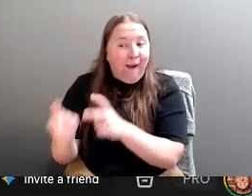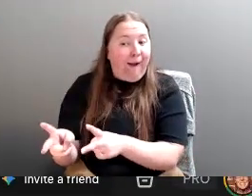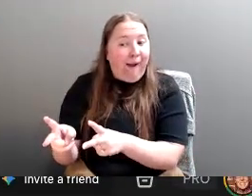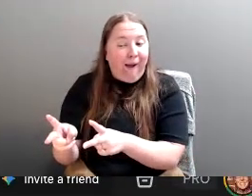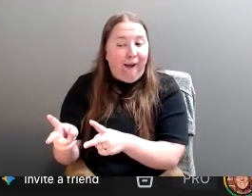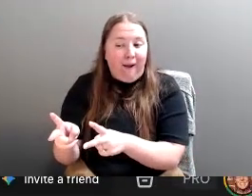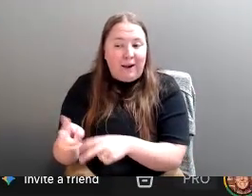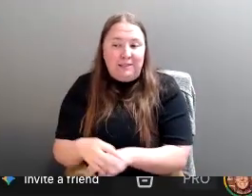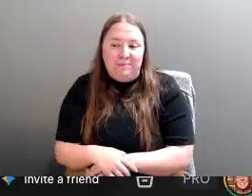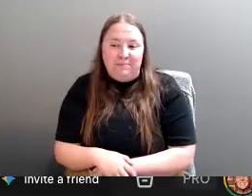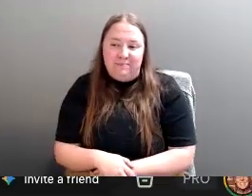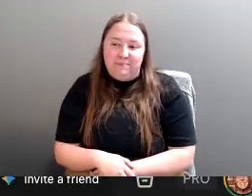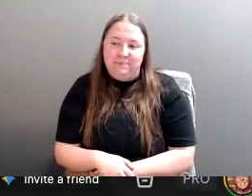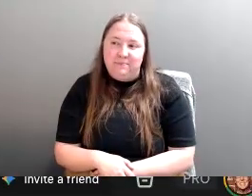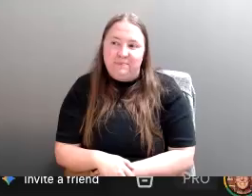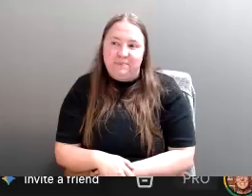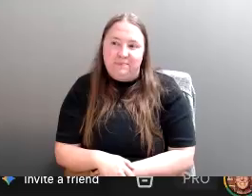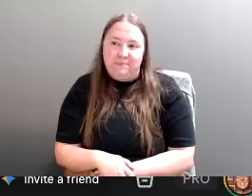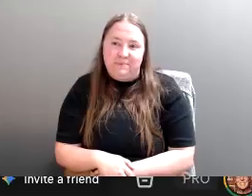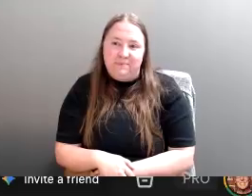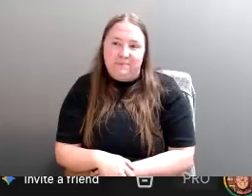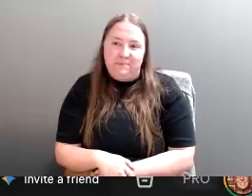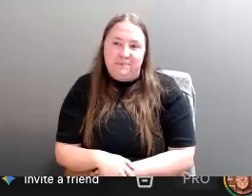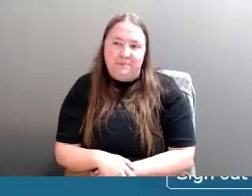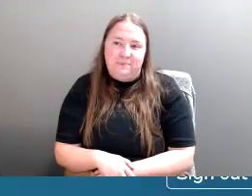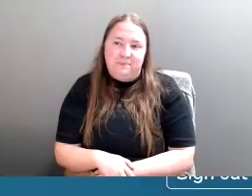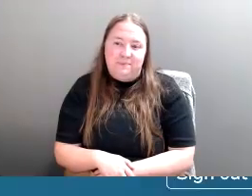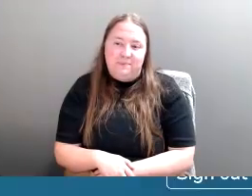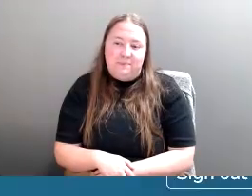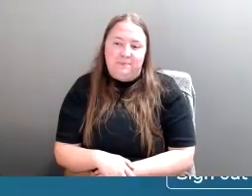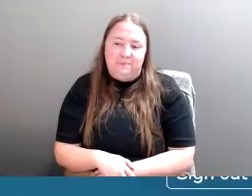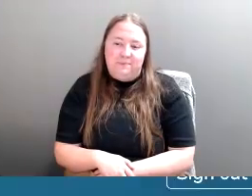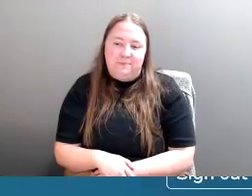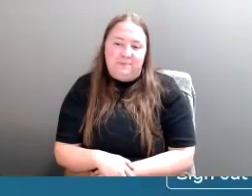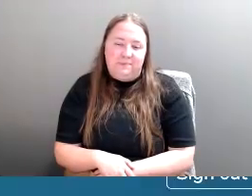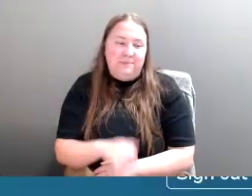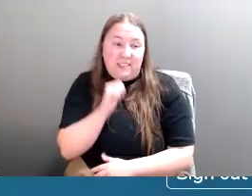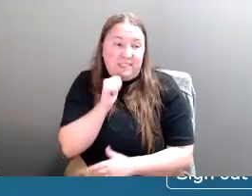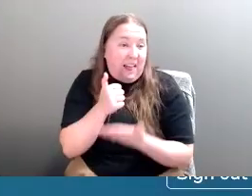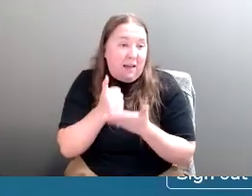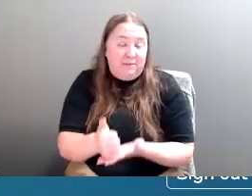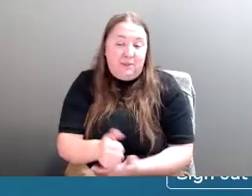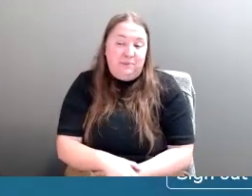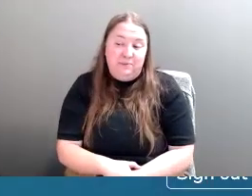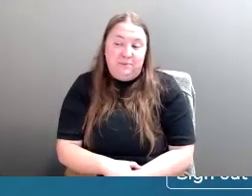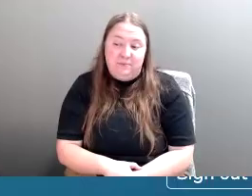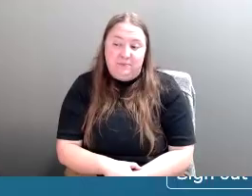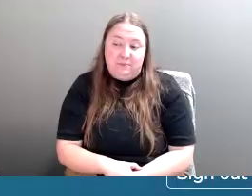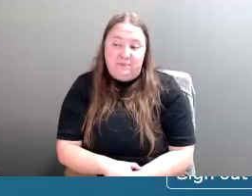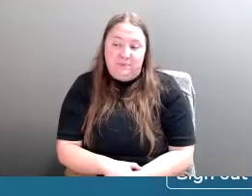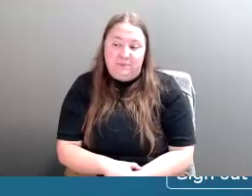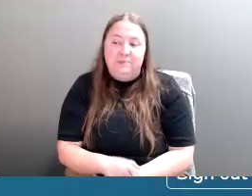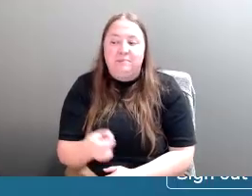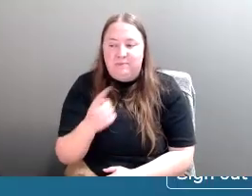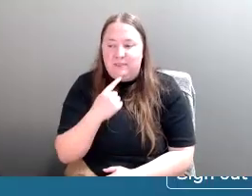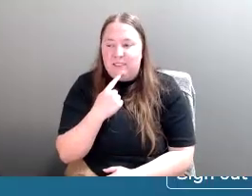content that might answer that and then paste it in here. And because that's not helpful, and you know, we give it a message.